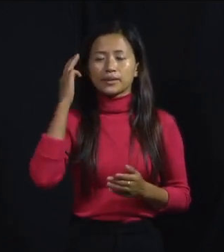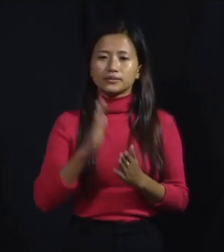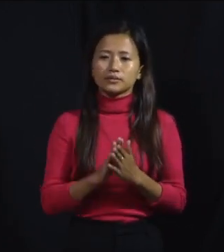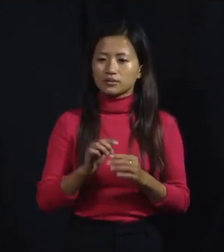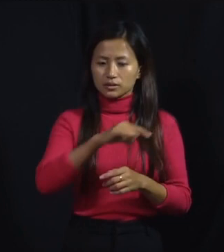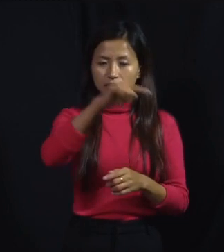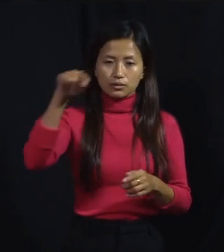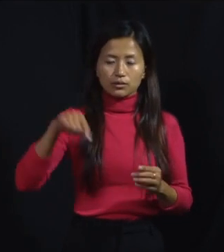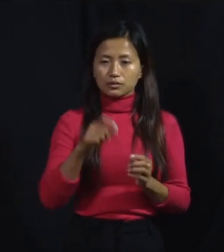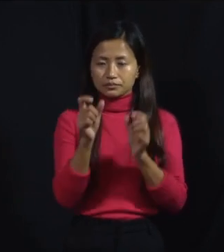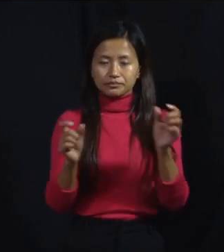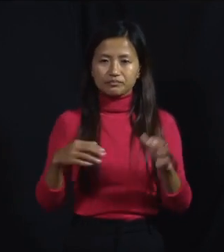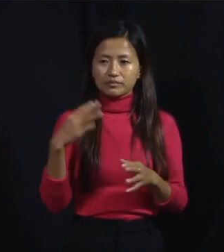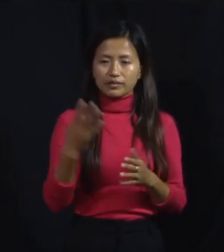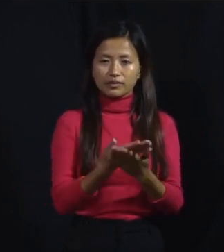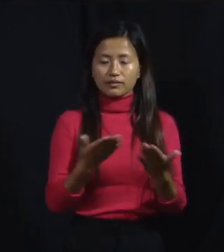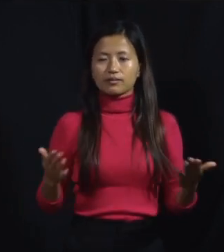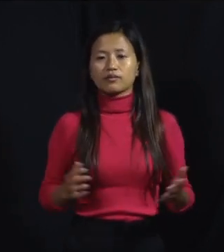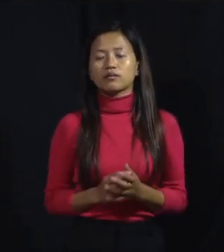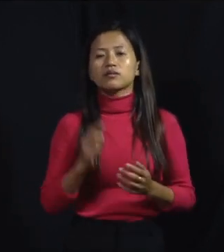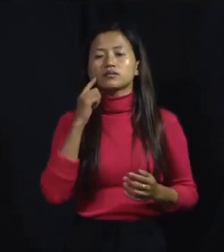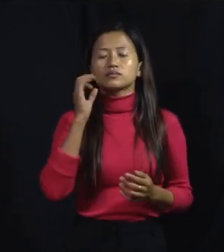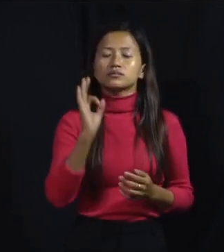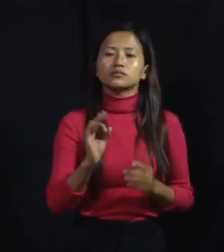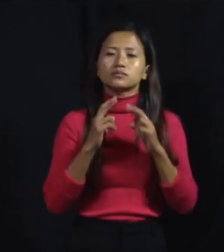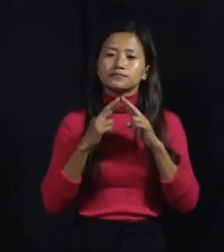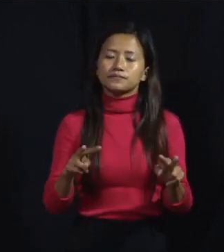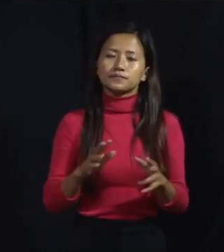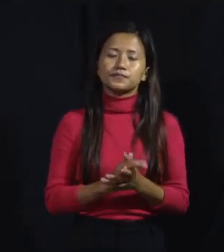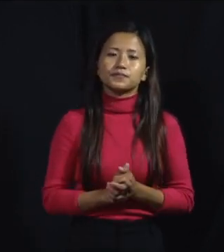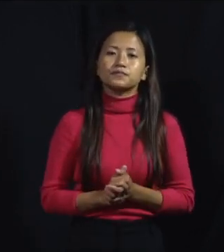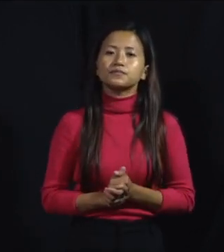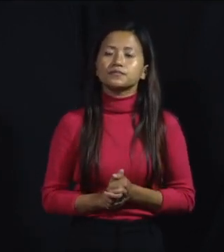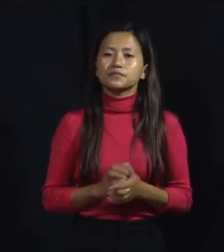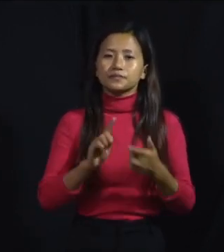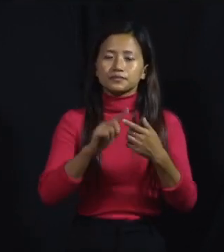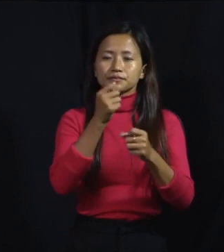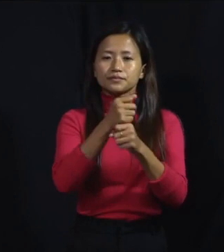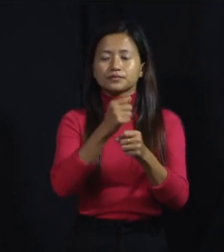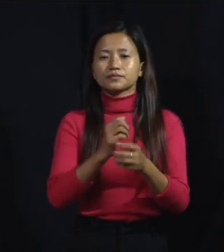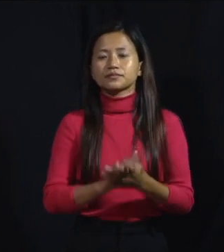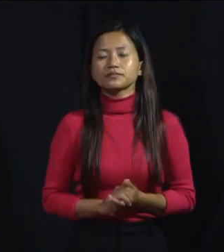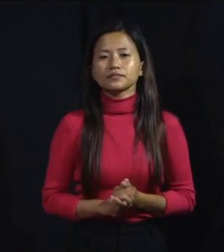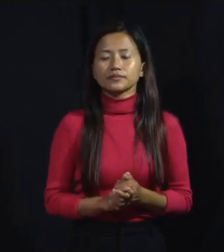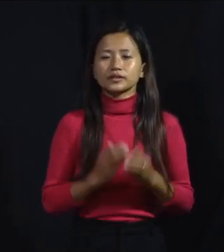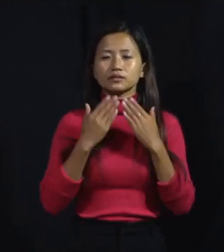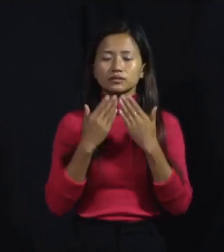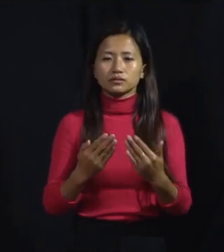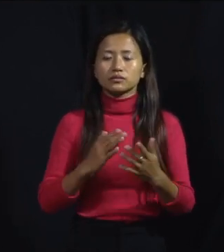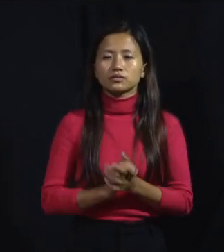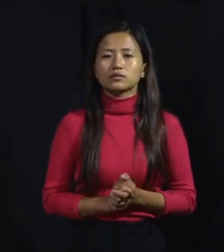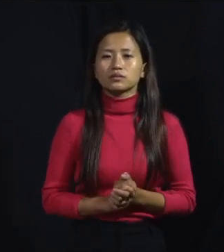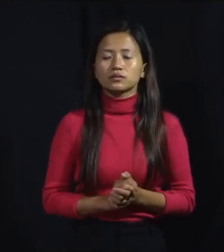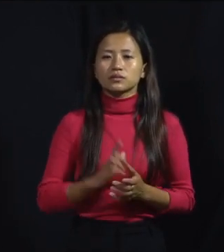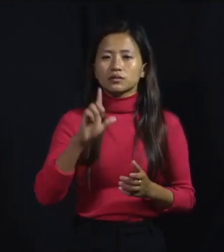atmosphere at home is also very important. Okay, and then example I've already given you about the school, and then